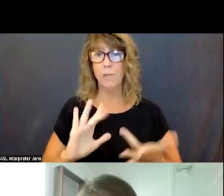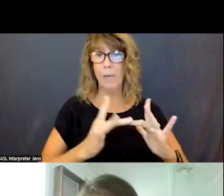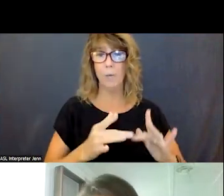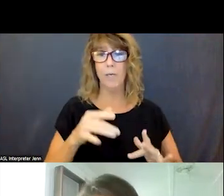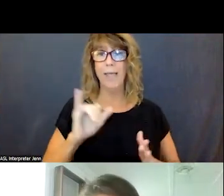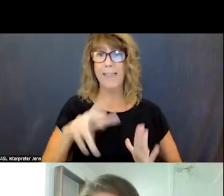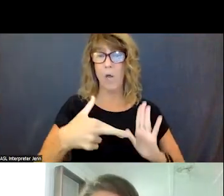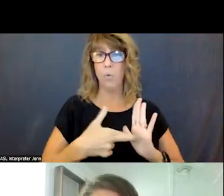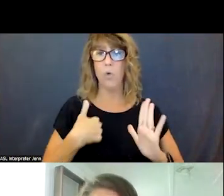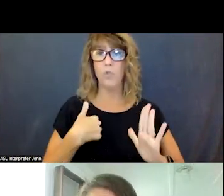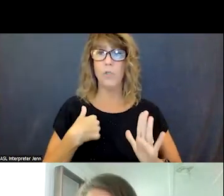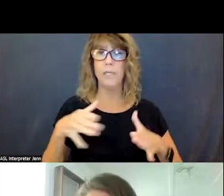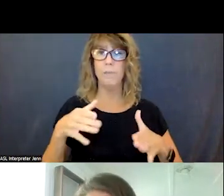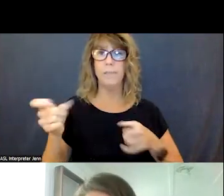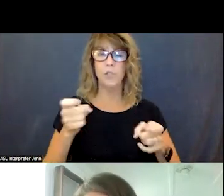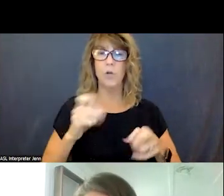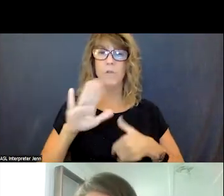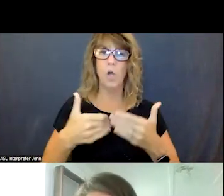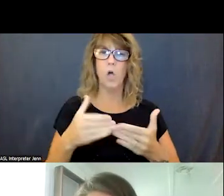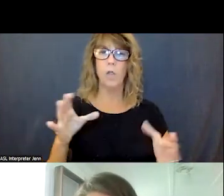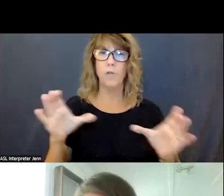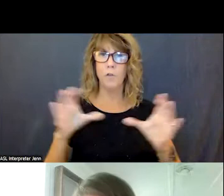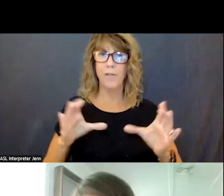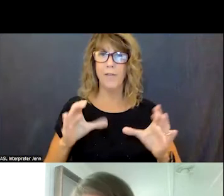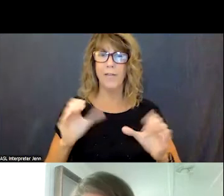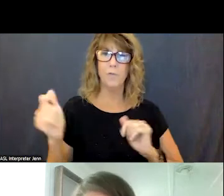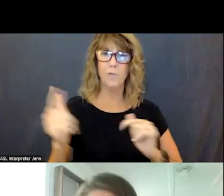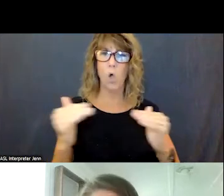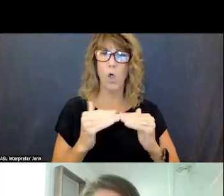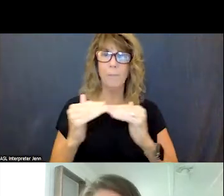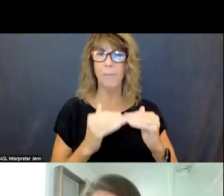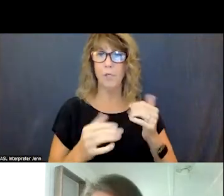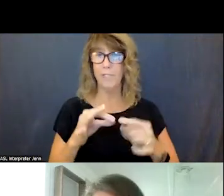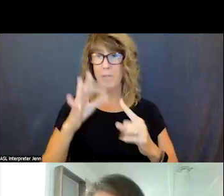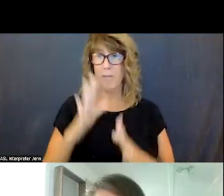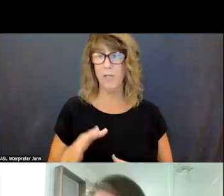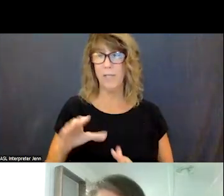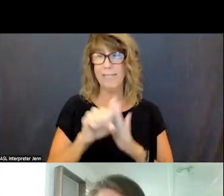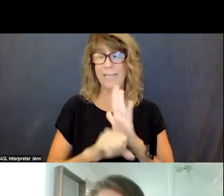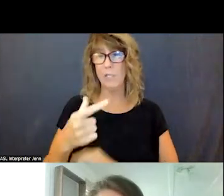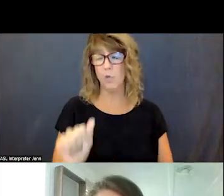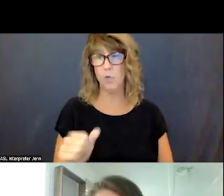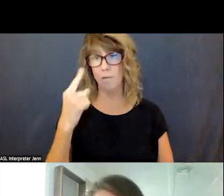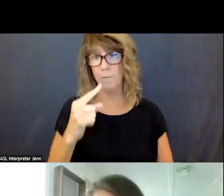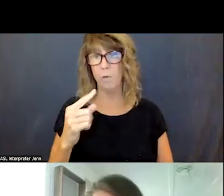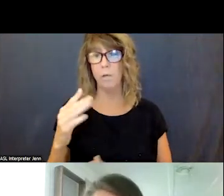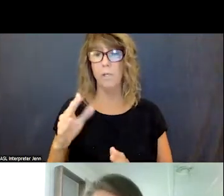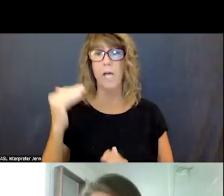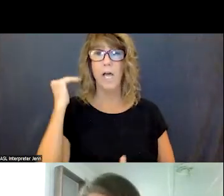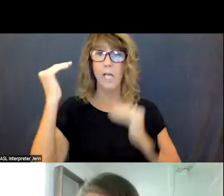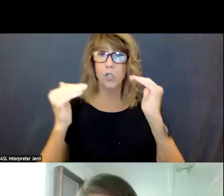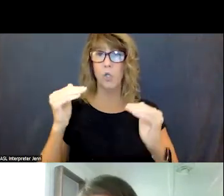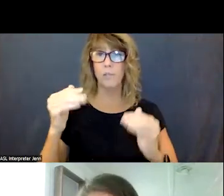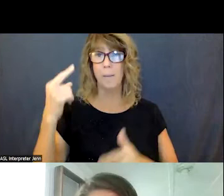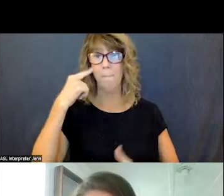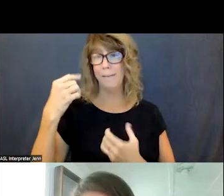the certification of all of the certified peer specialists in Georgia for adult mental health. Under her